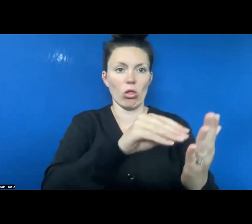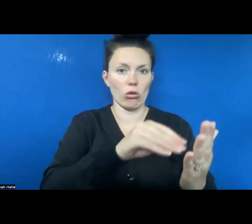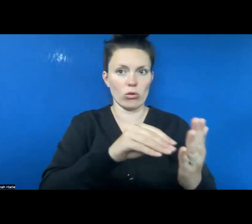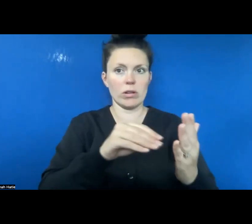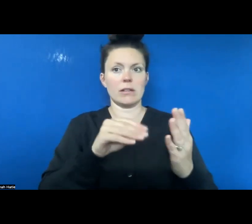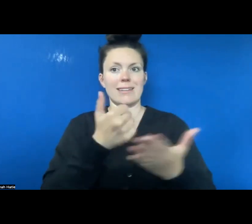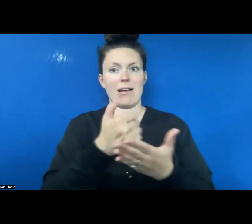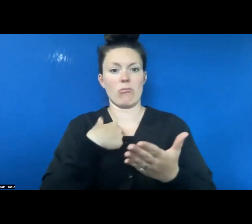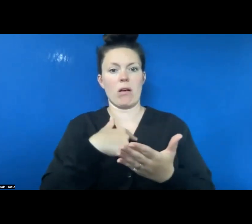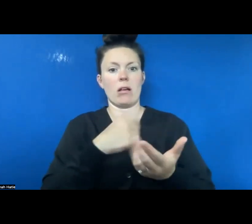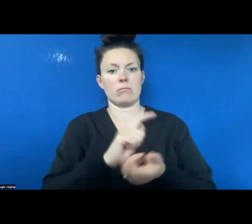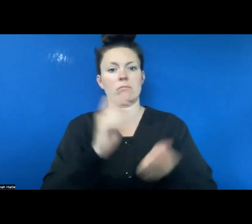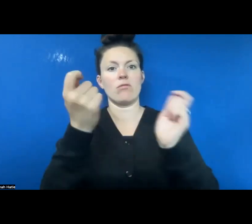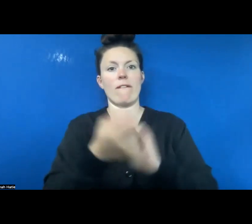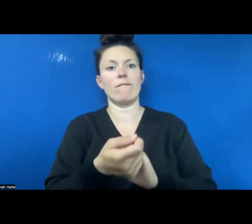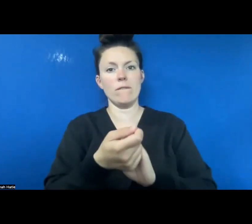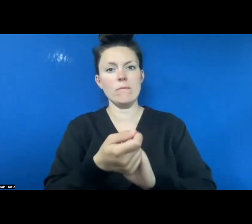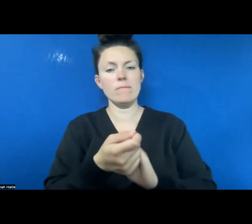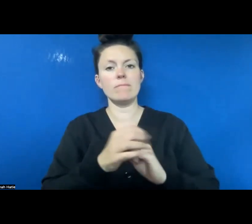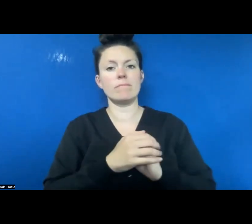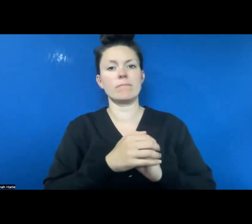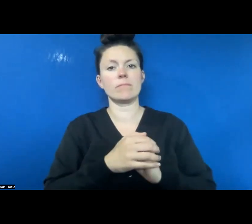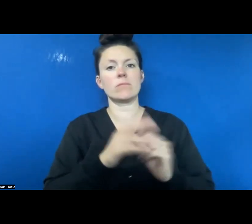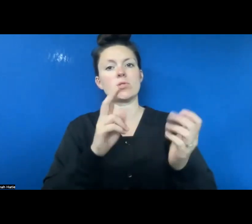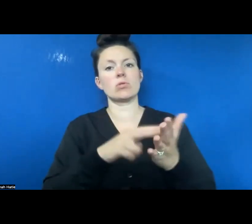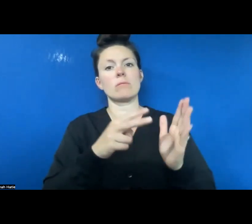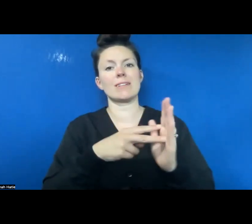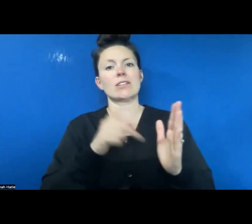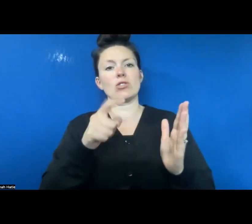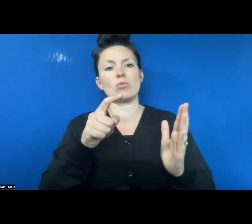Danielle's posting that learning a lot, just to be proud of who